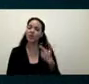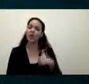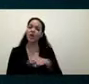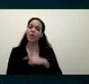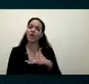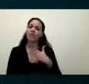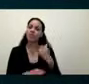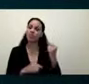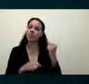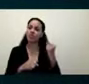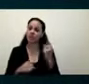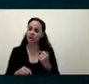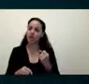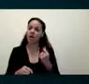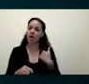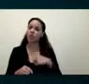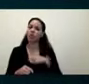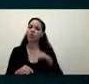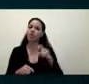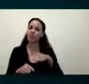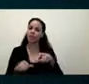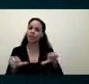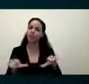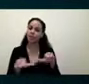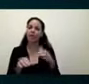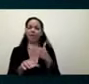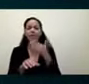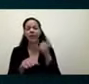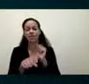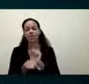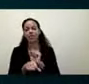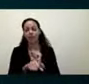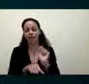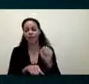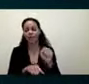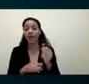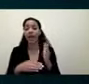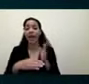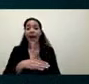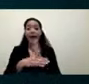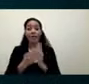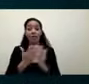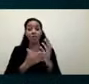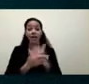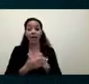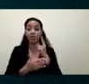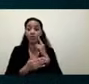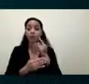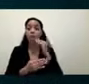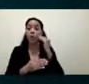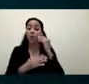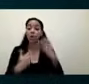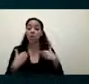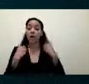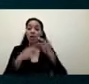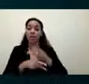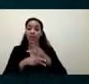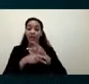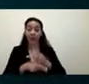we should be doing a much better job. The average salary for a home healthcare worker is $11.50 an